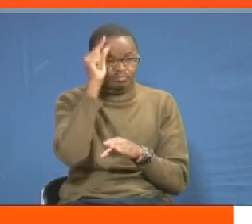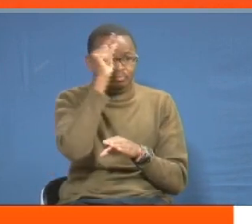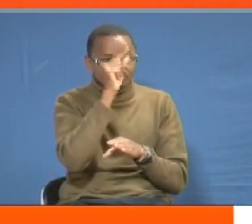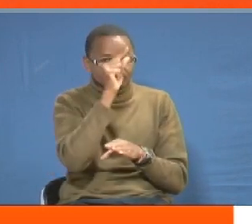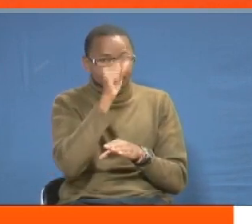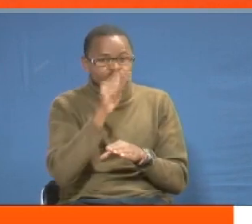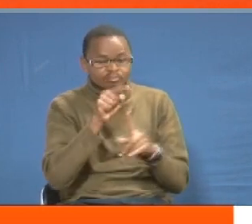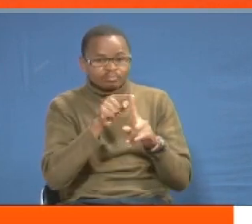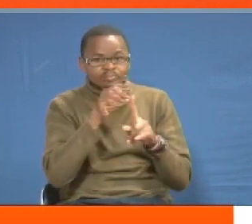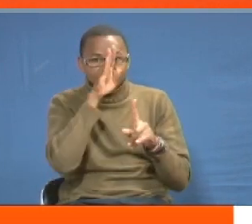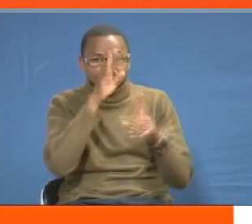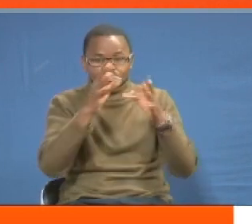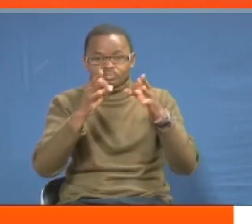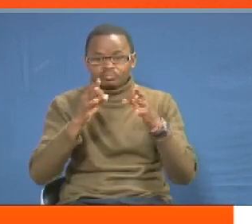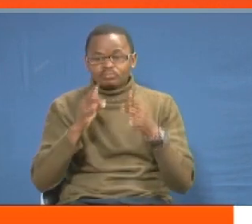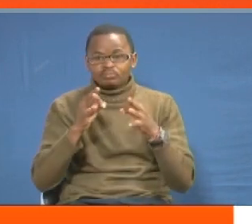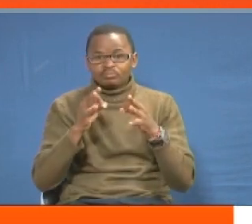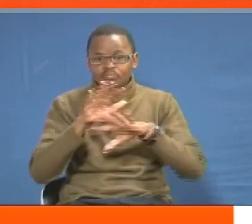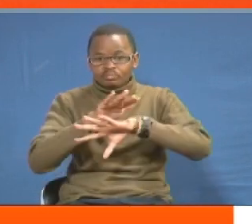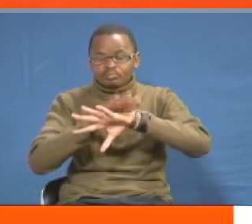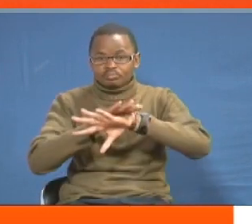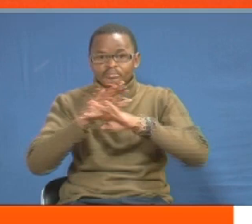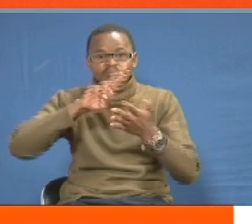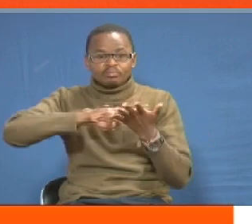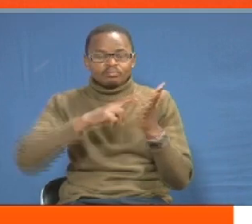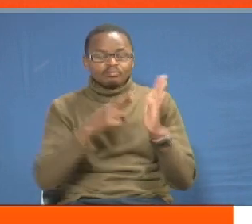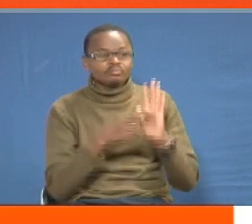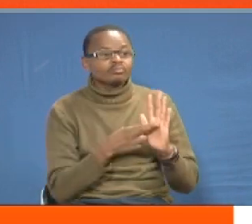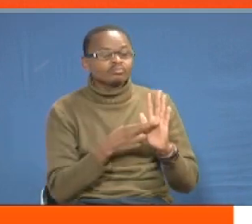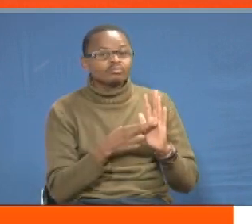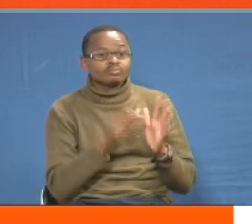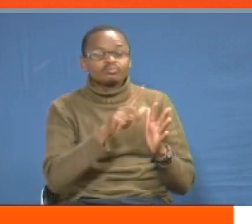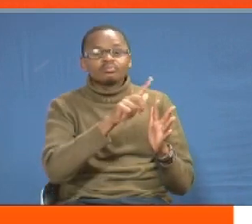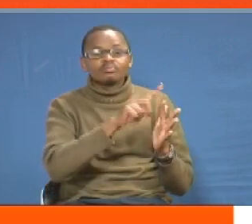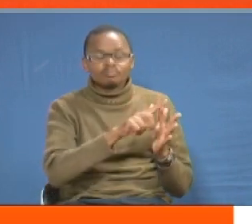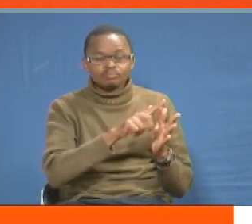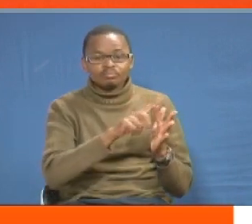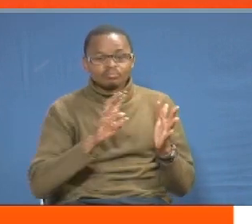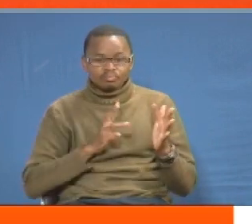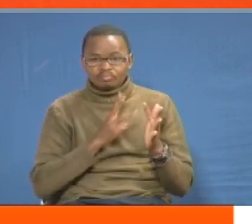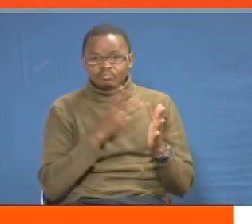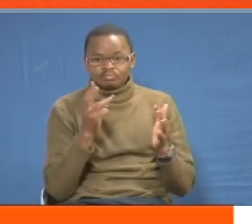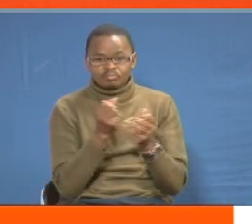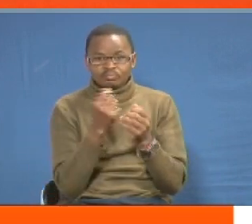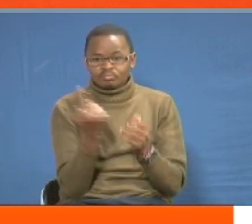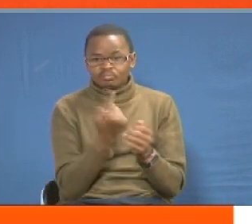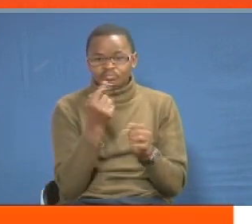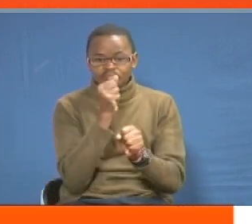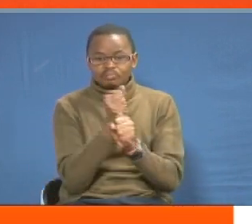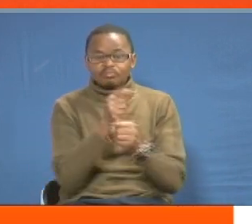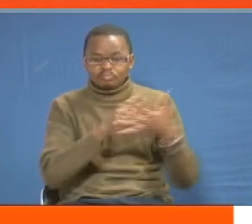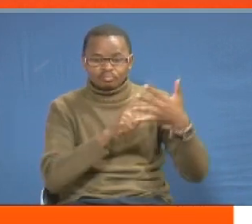government to be accountable on the resources, then we can only